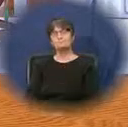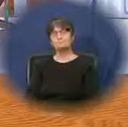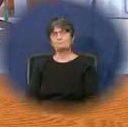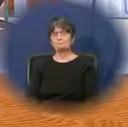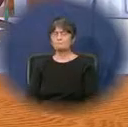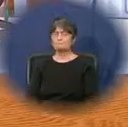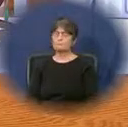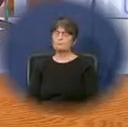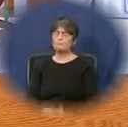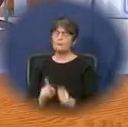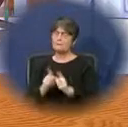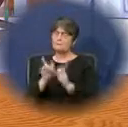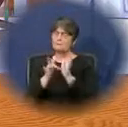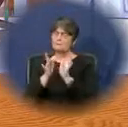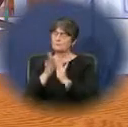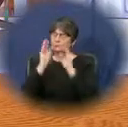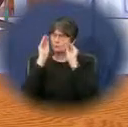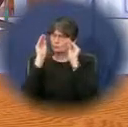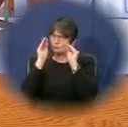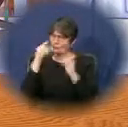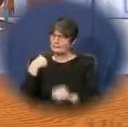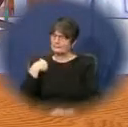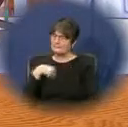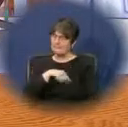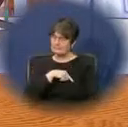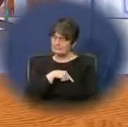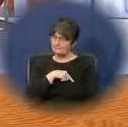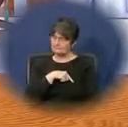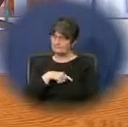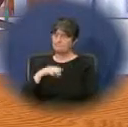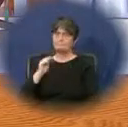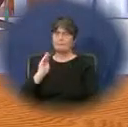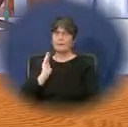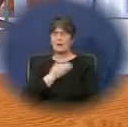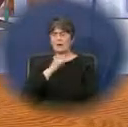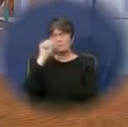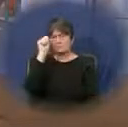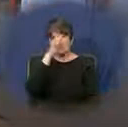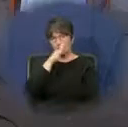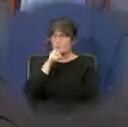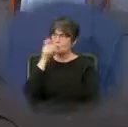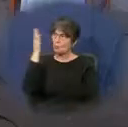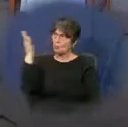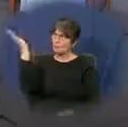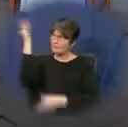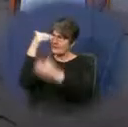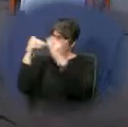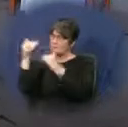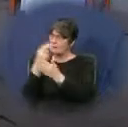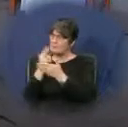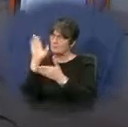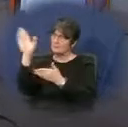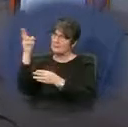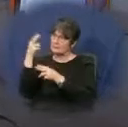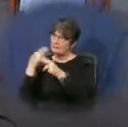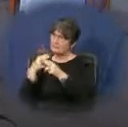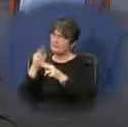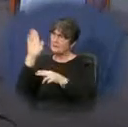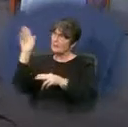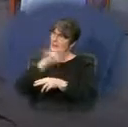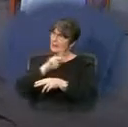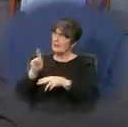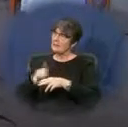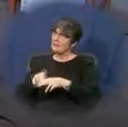At our Savior's command, informed by divine teaching, we dare to say, Our Father, who art in heaven, hallowed be thy